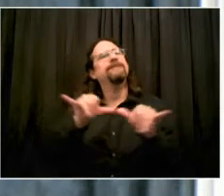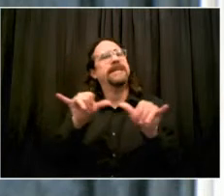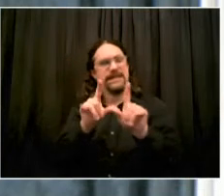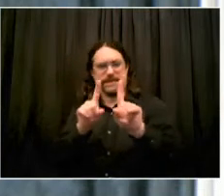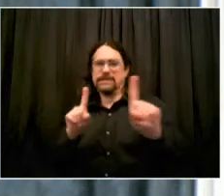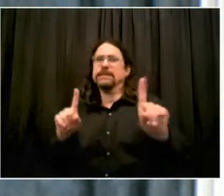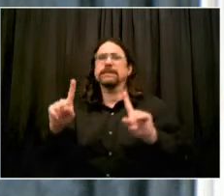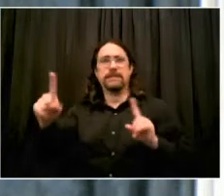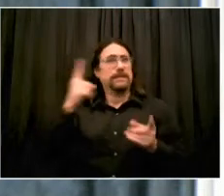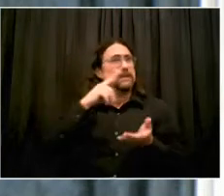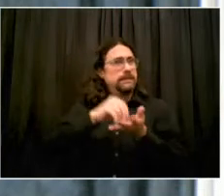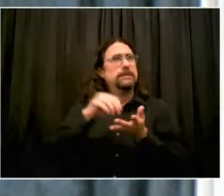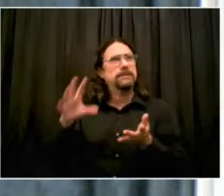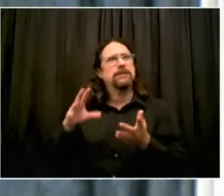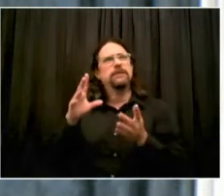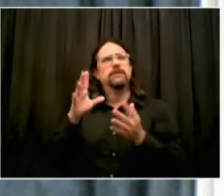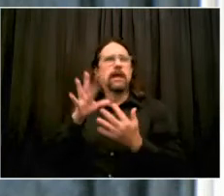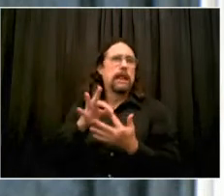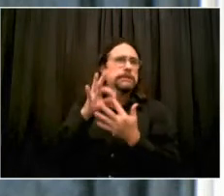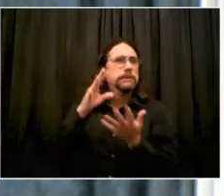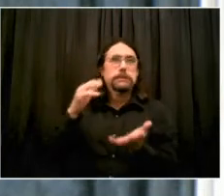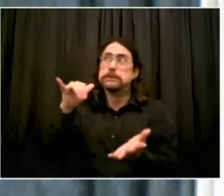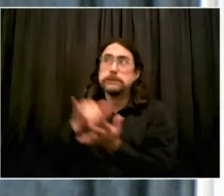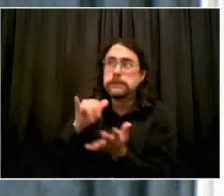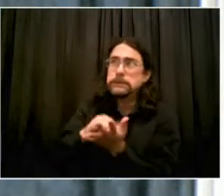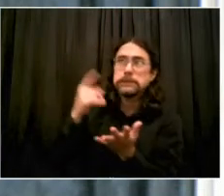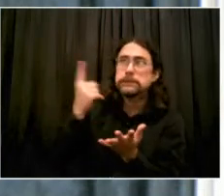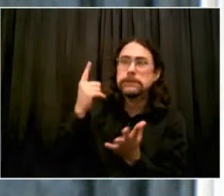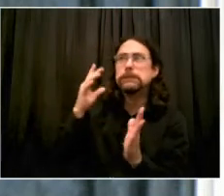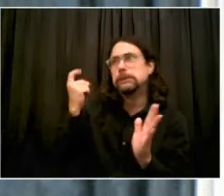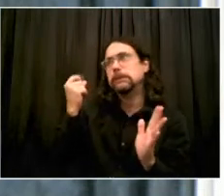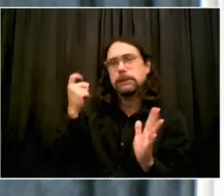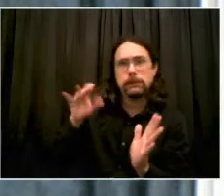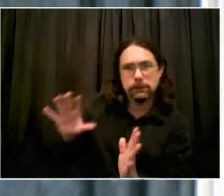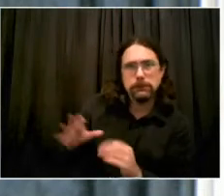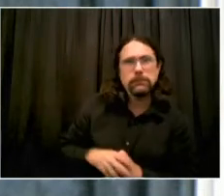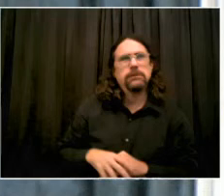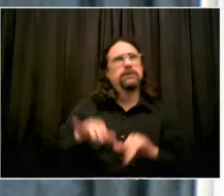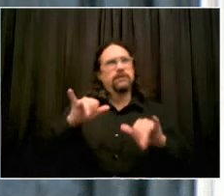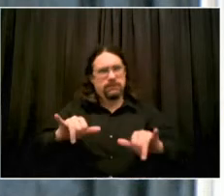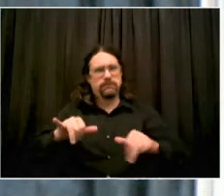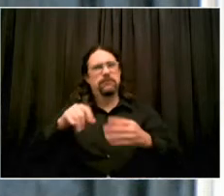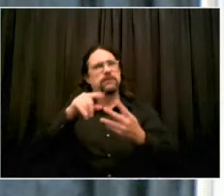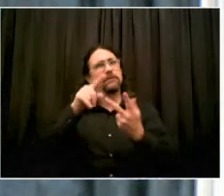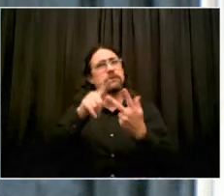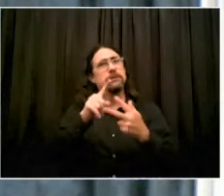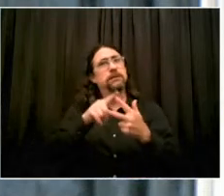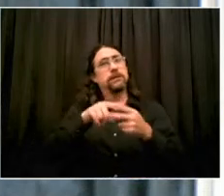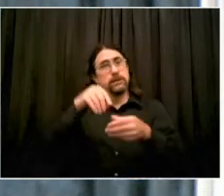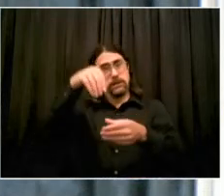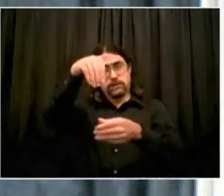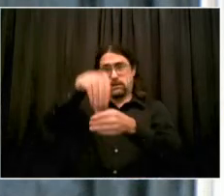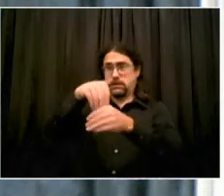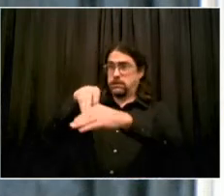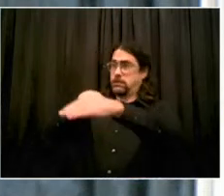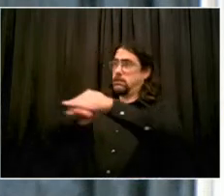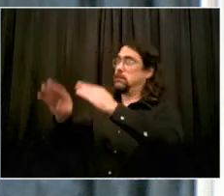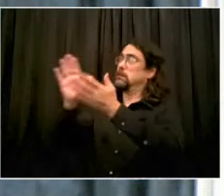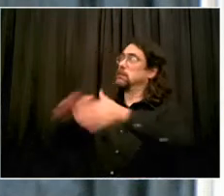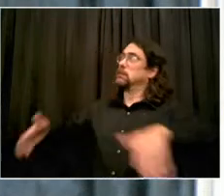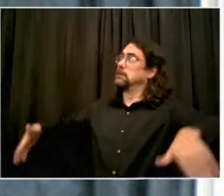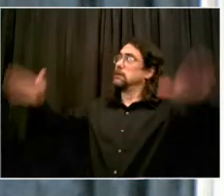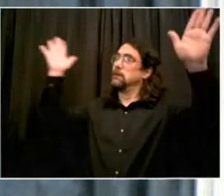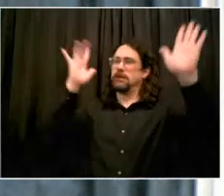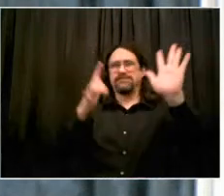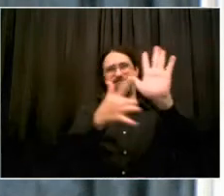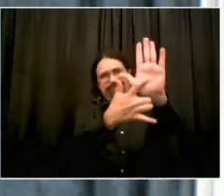buildings at all times, except in cases of medical exemption. to coordinate with the health department and the Test and